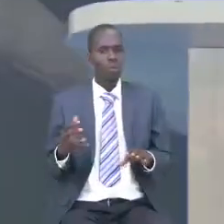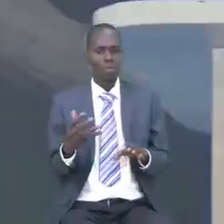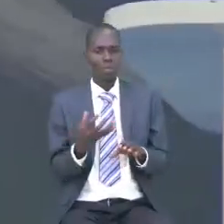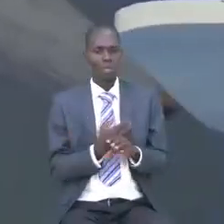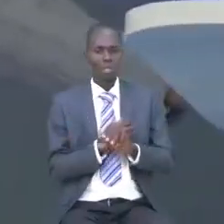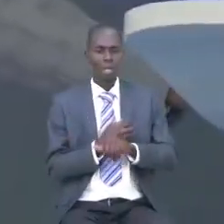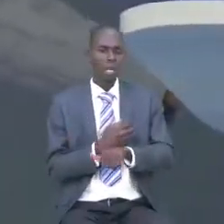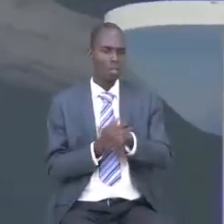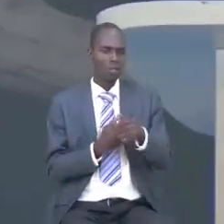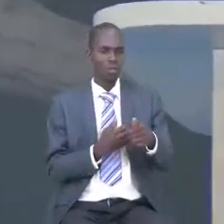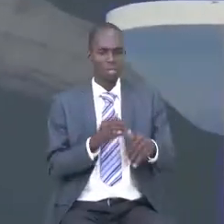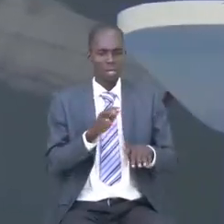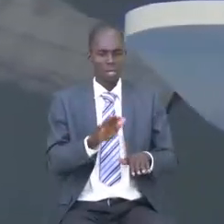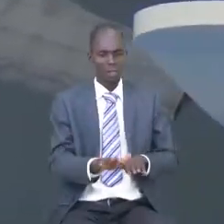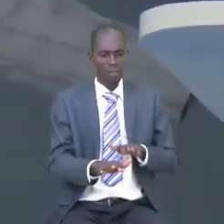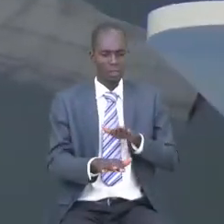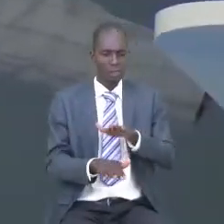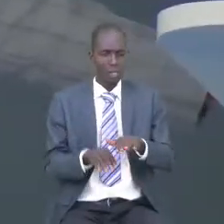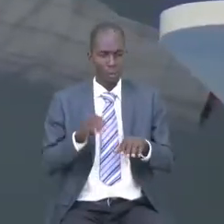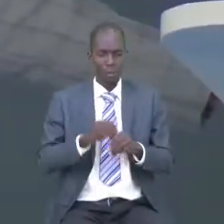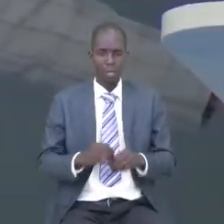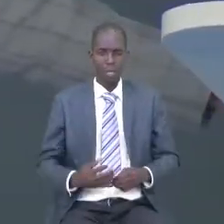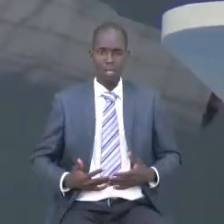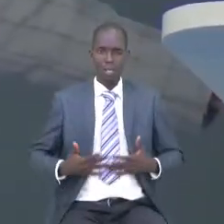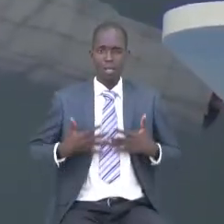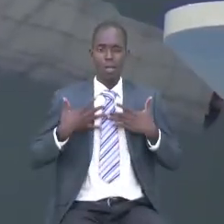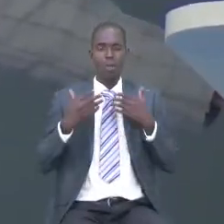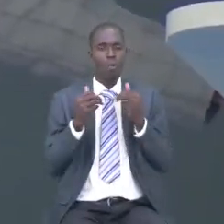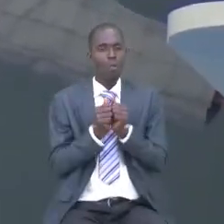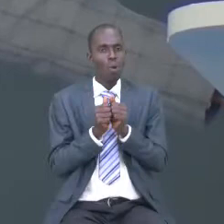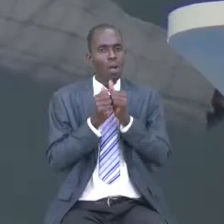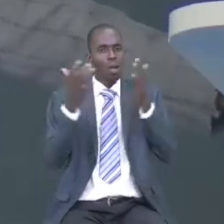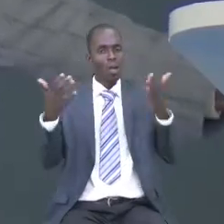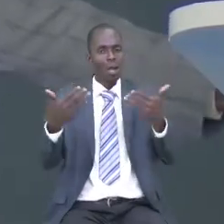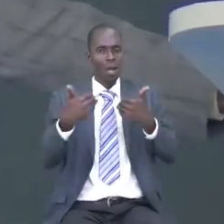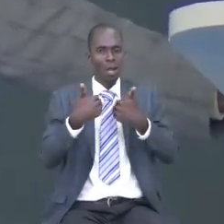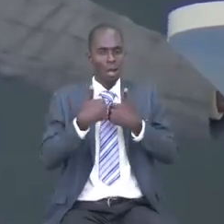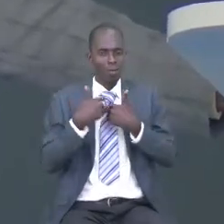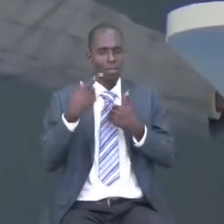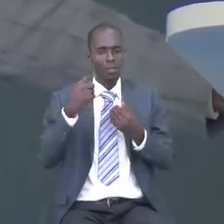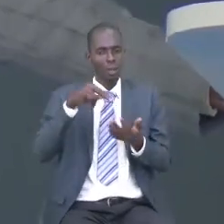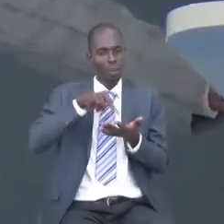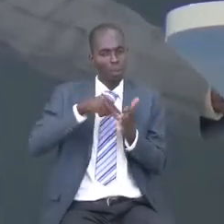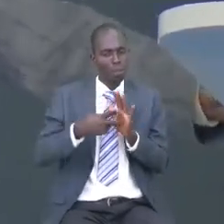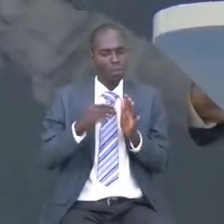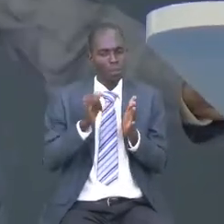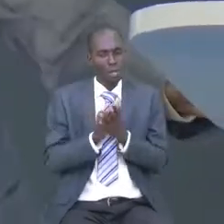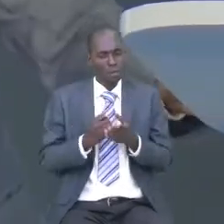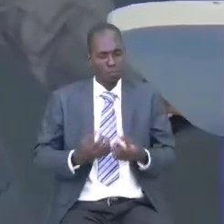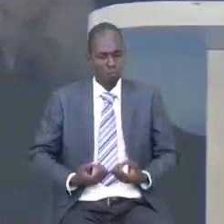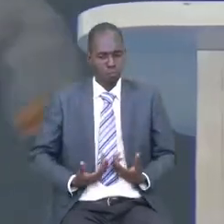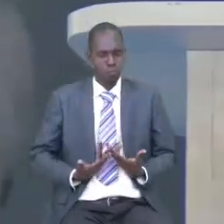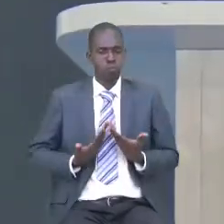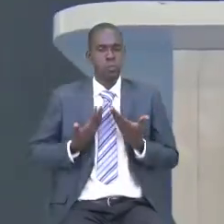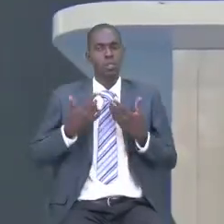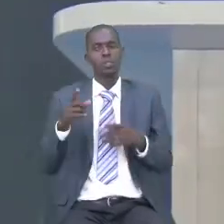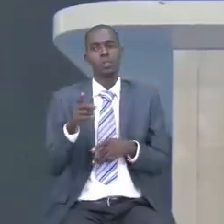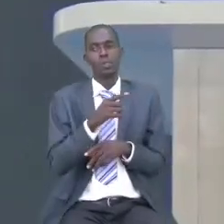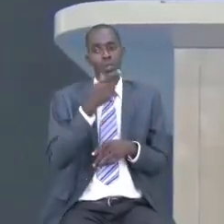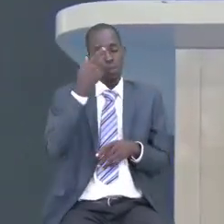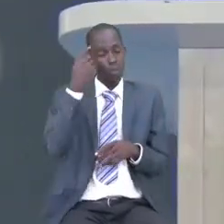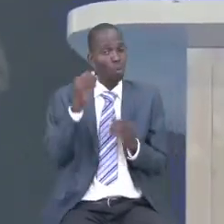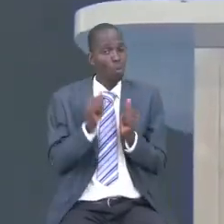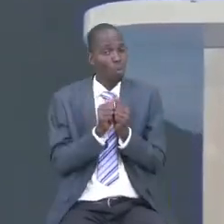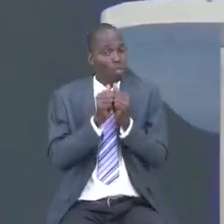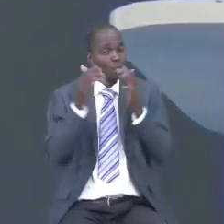step in life without having a purpose that drives you. Because without that